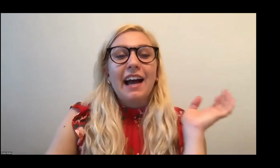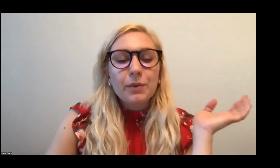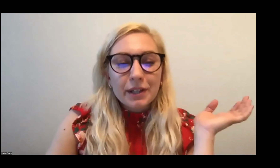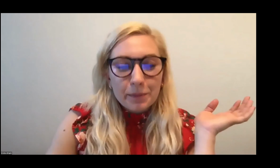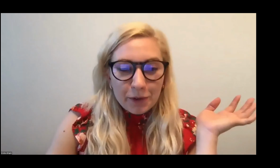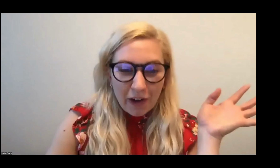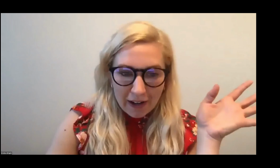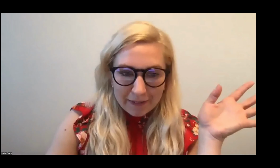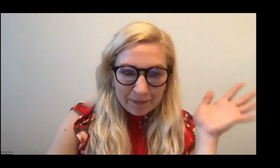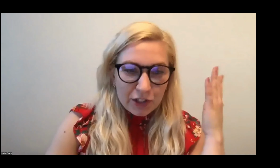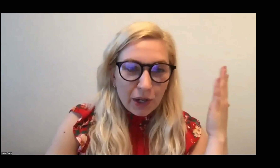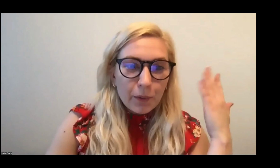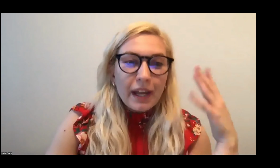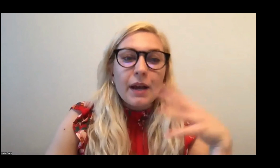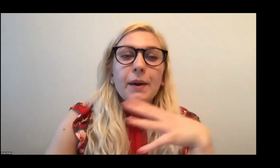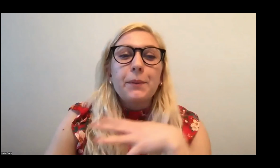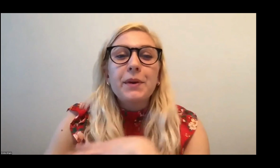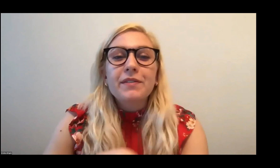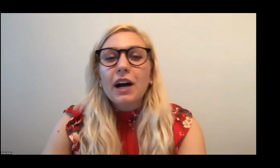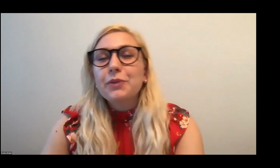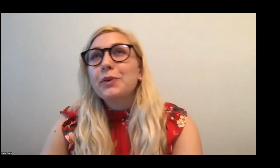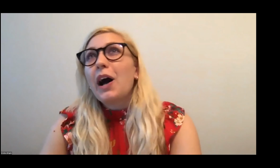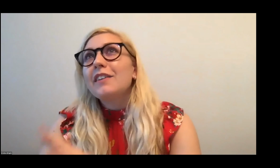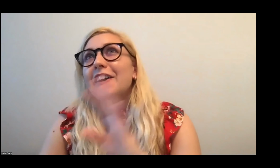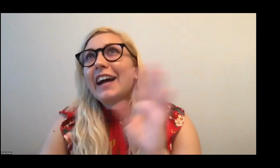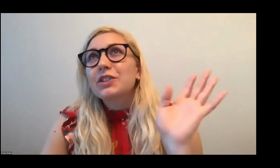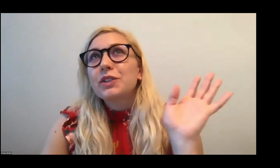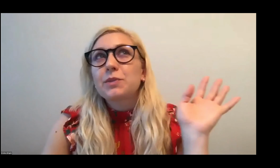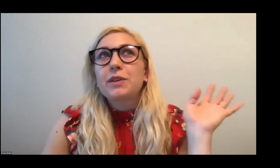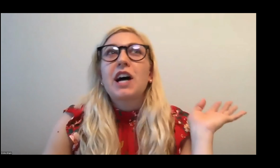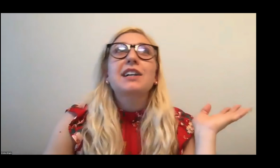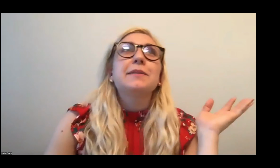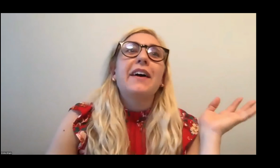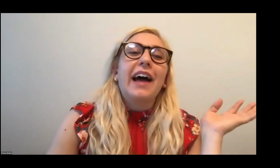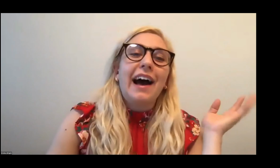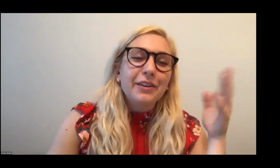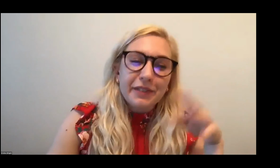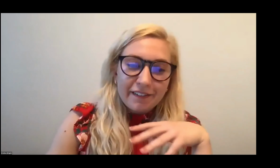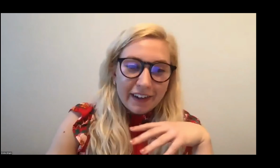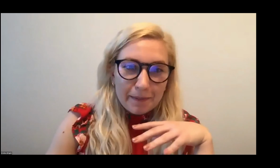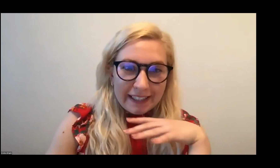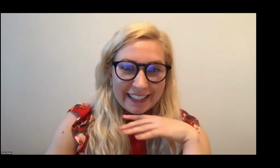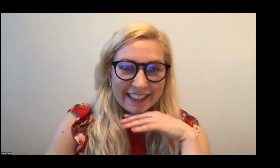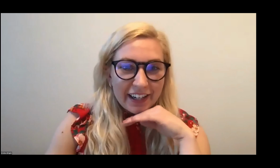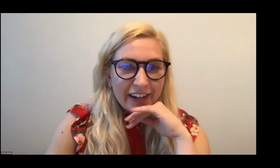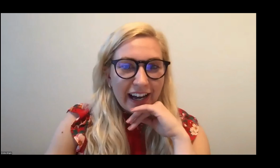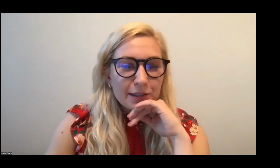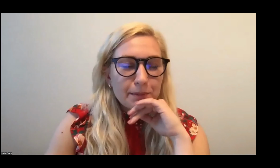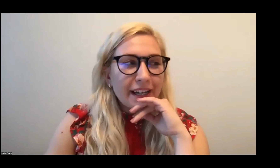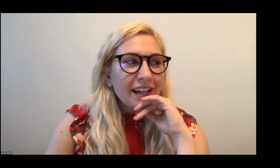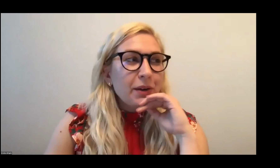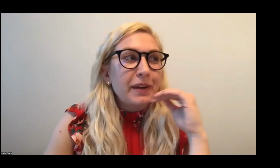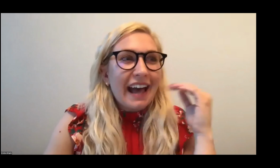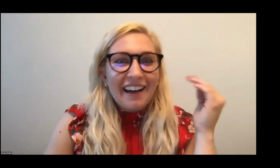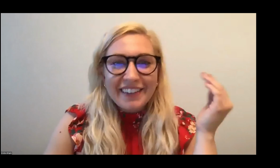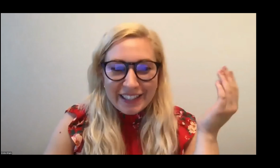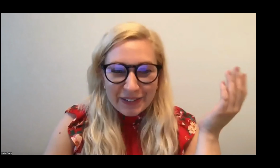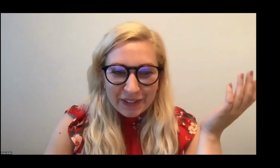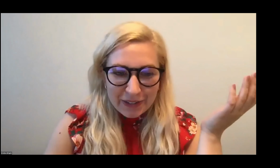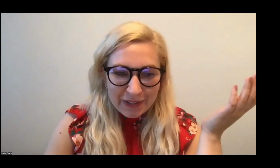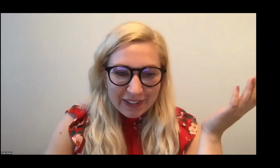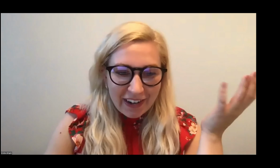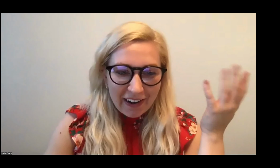And now we're gonna move on. So we've gone through all of our extras. We've talked about how to read very basic data graphs, but we